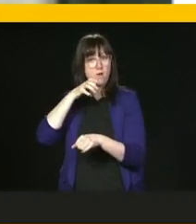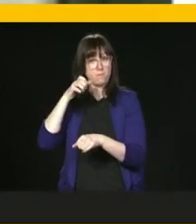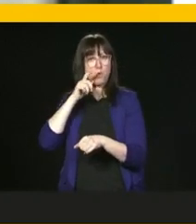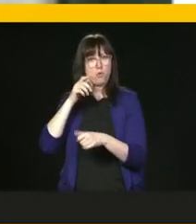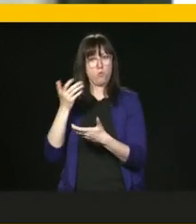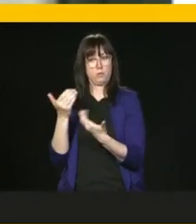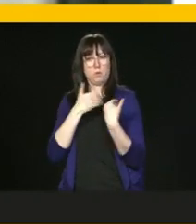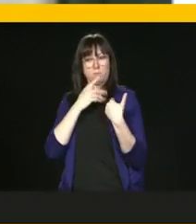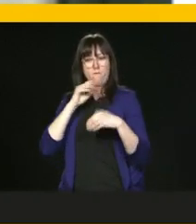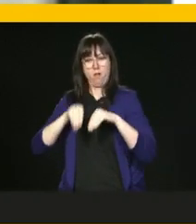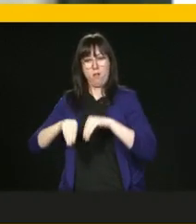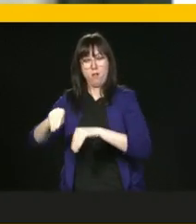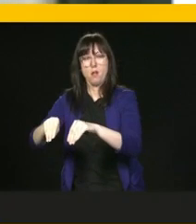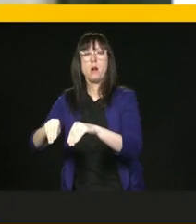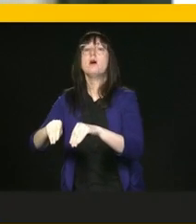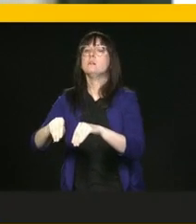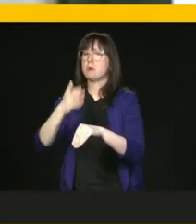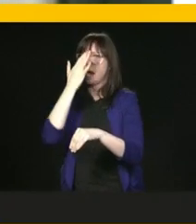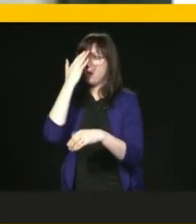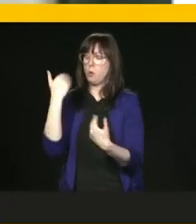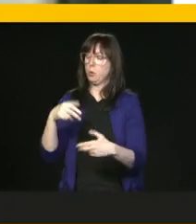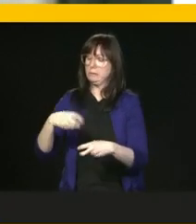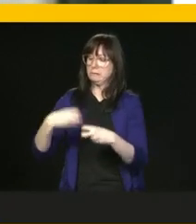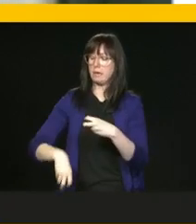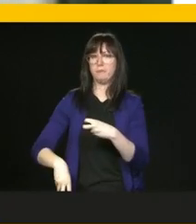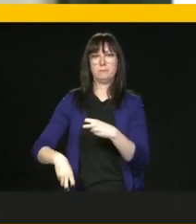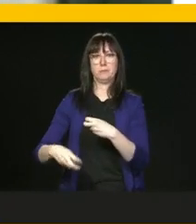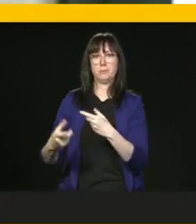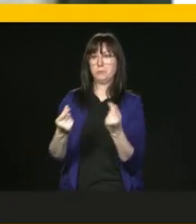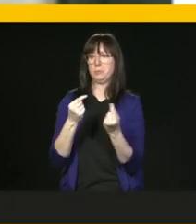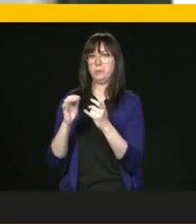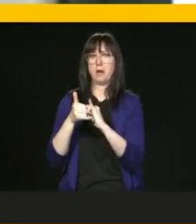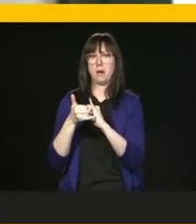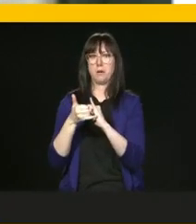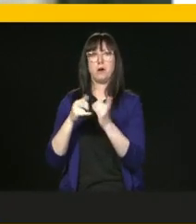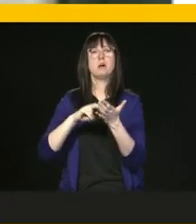know these are hard times too. So we're also opening up